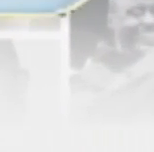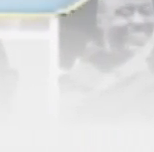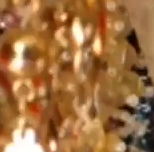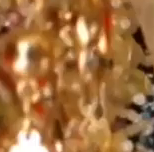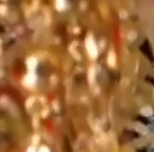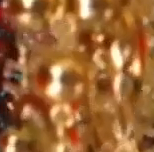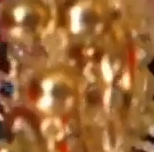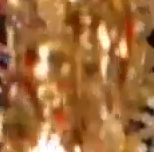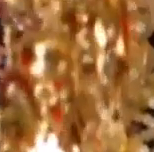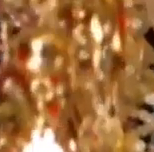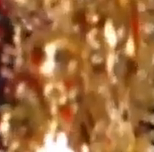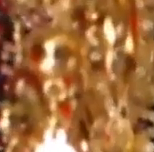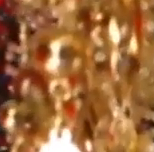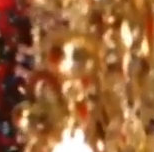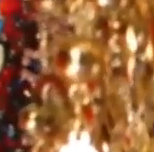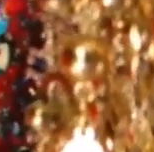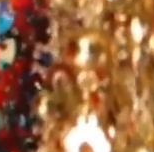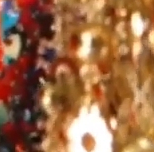today.